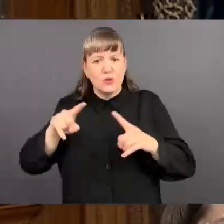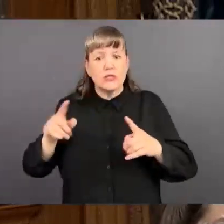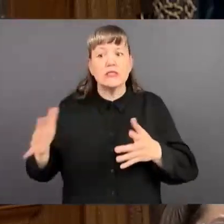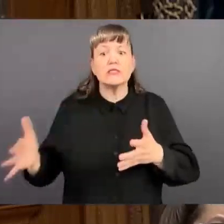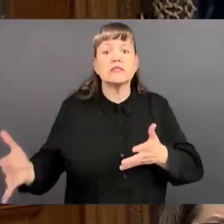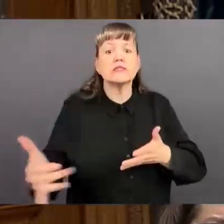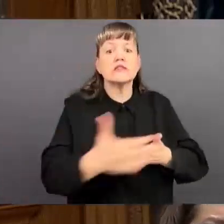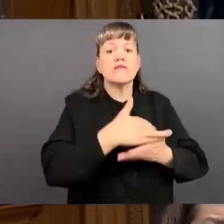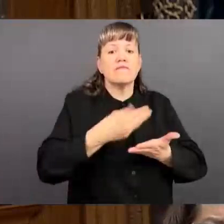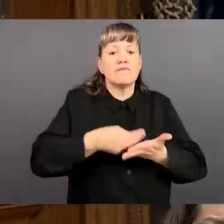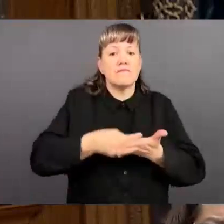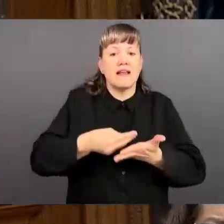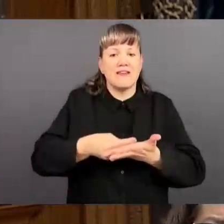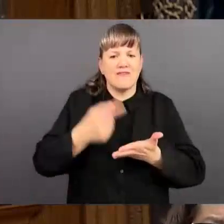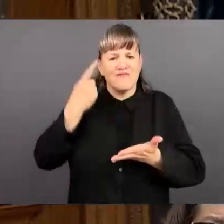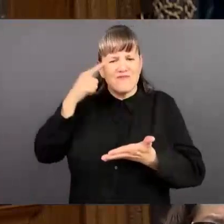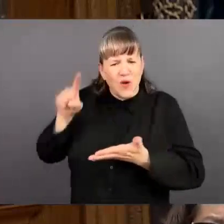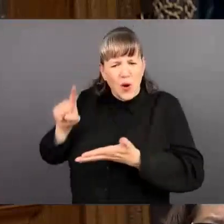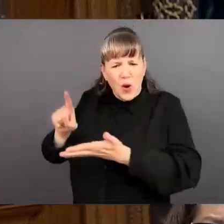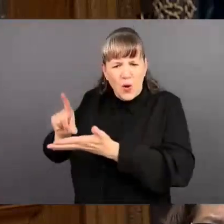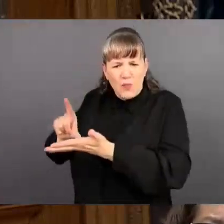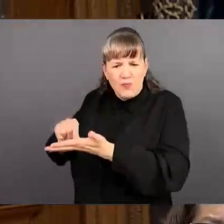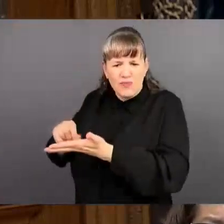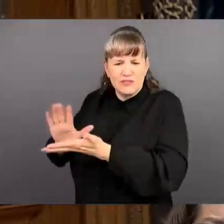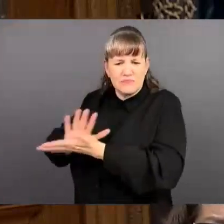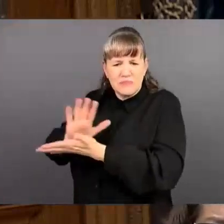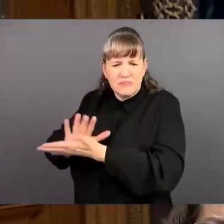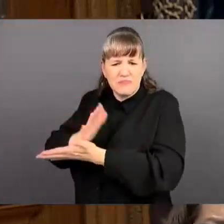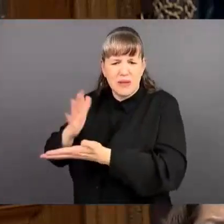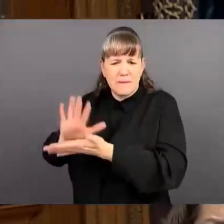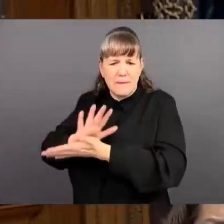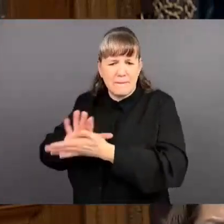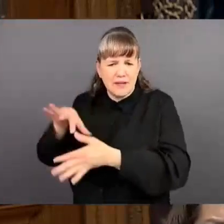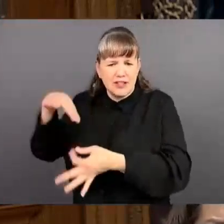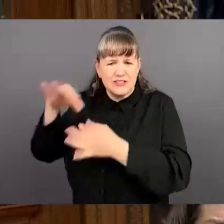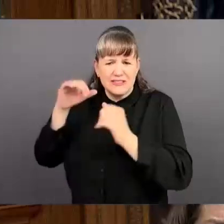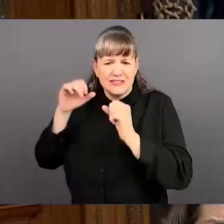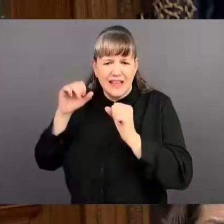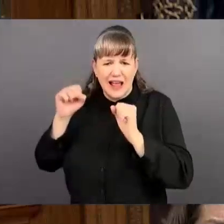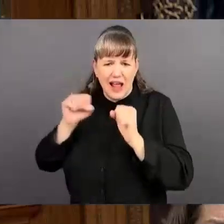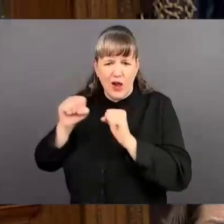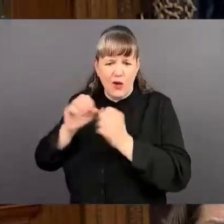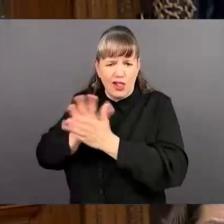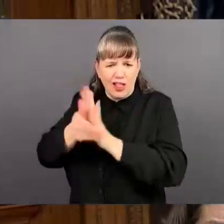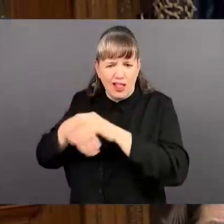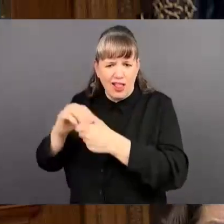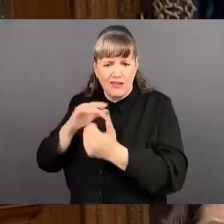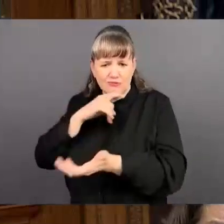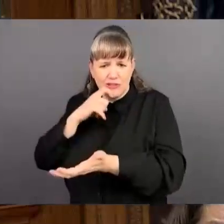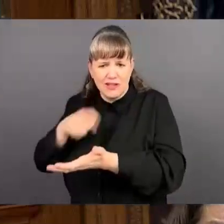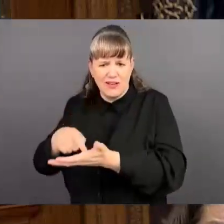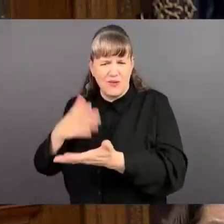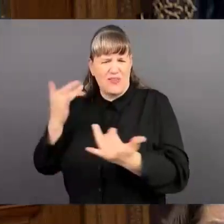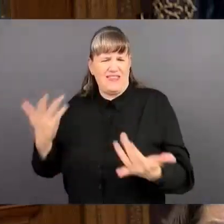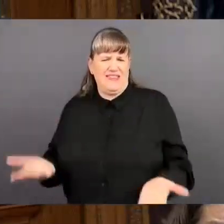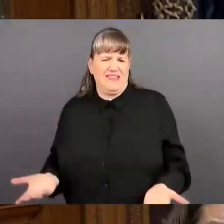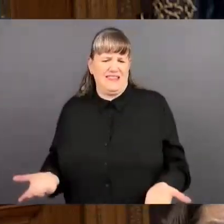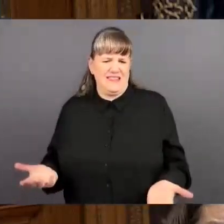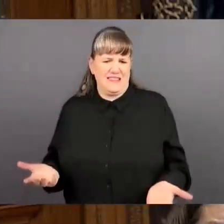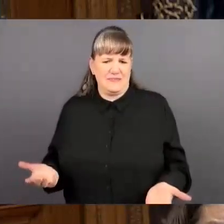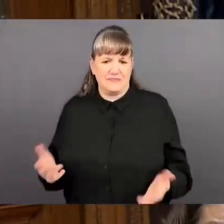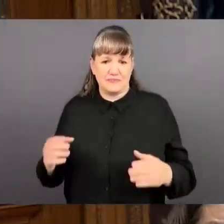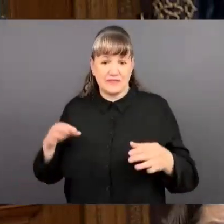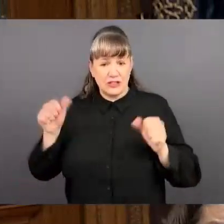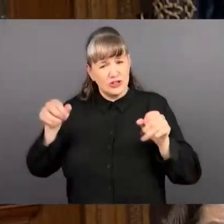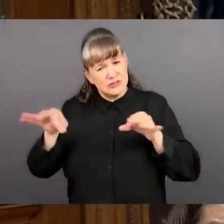Through you, Mr. Speaker, can the Education Minister tell these parents, teachers, support staff who are here today